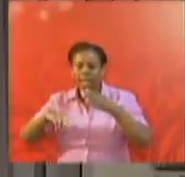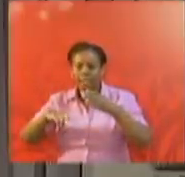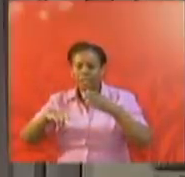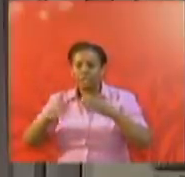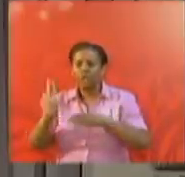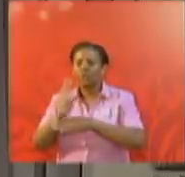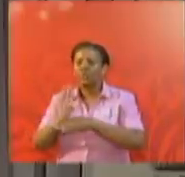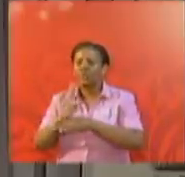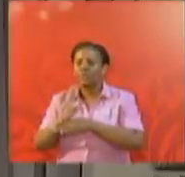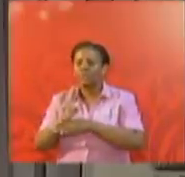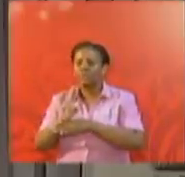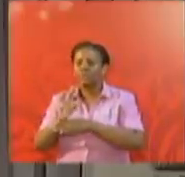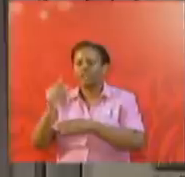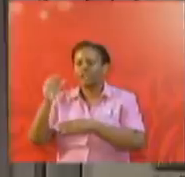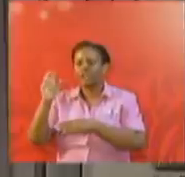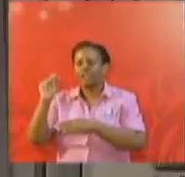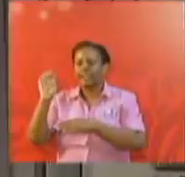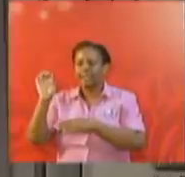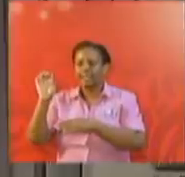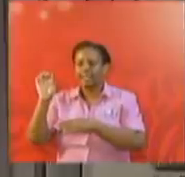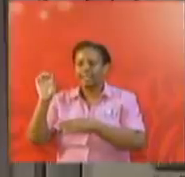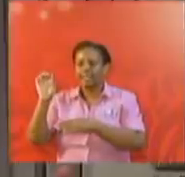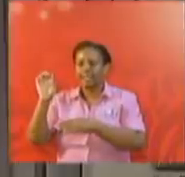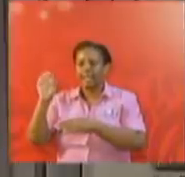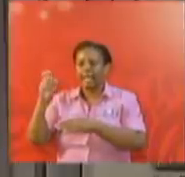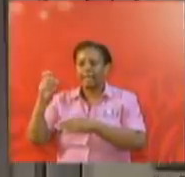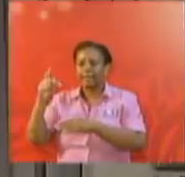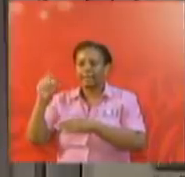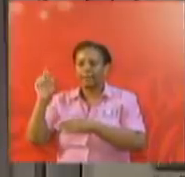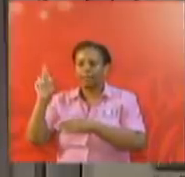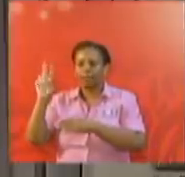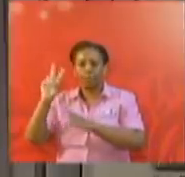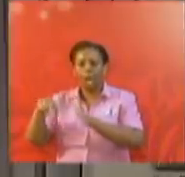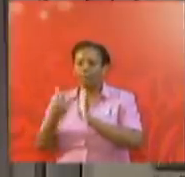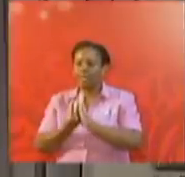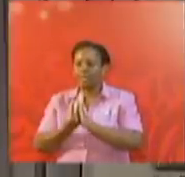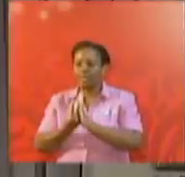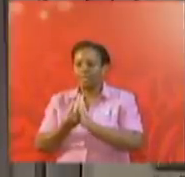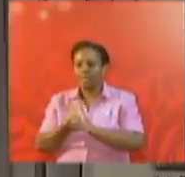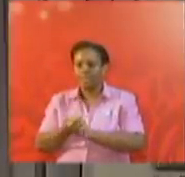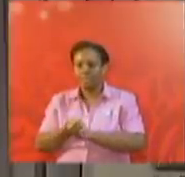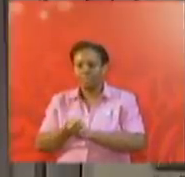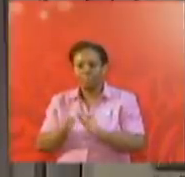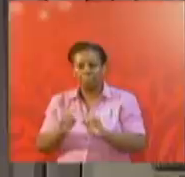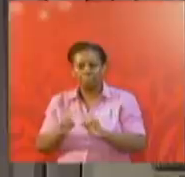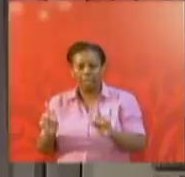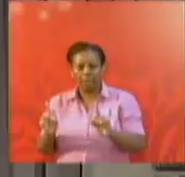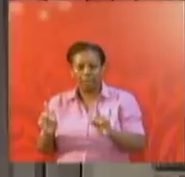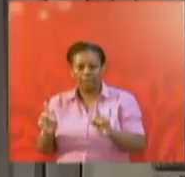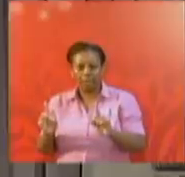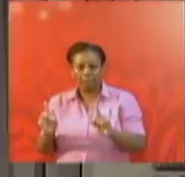hours. But by and large, for the total national program, we only